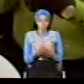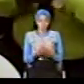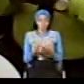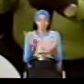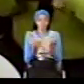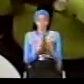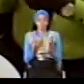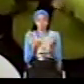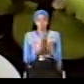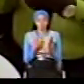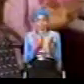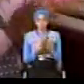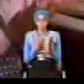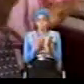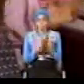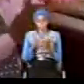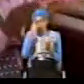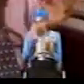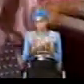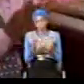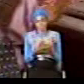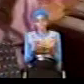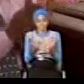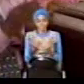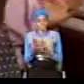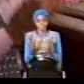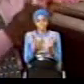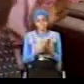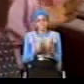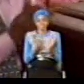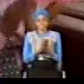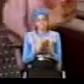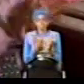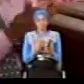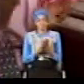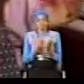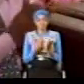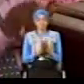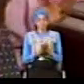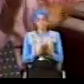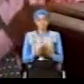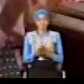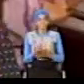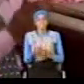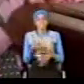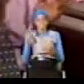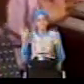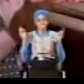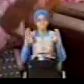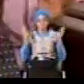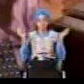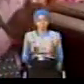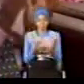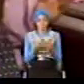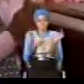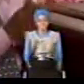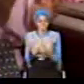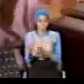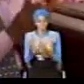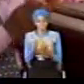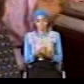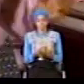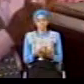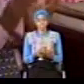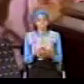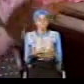well. You are on social media, use your emojis. Celebrate Jesus as we now